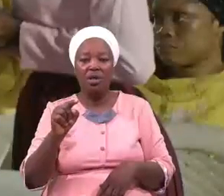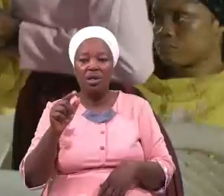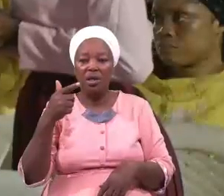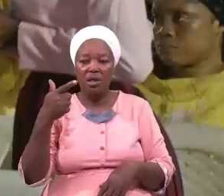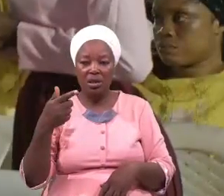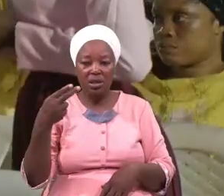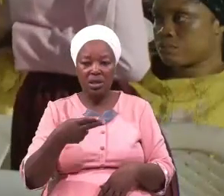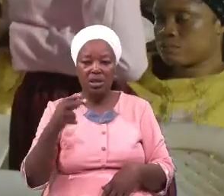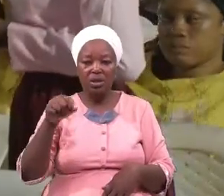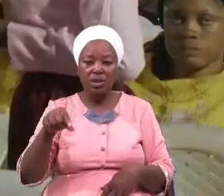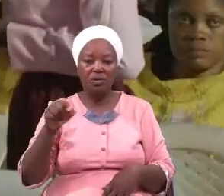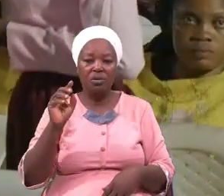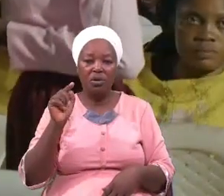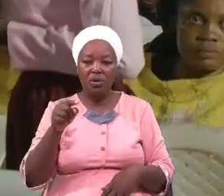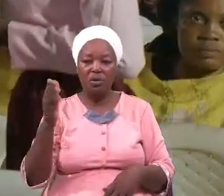gck.hq.org/connect.